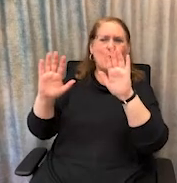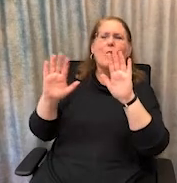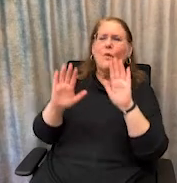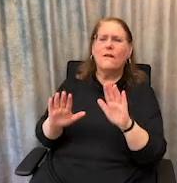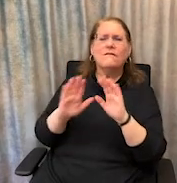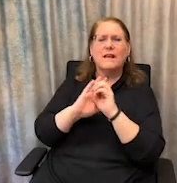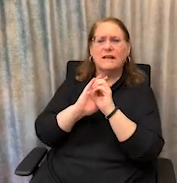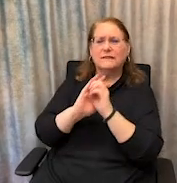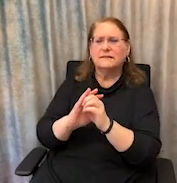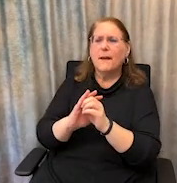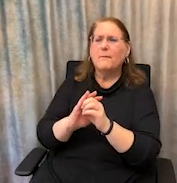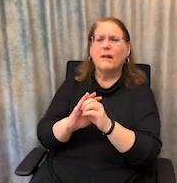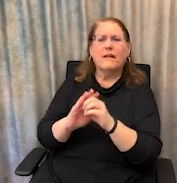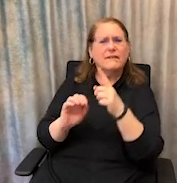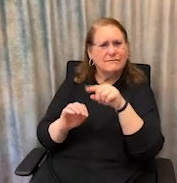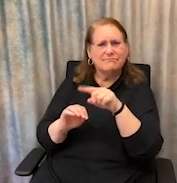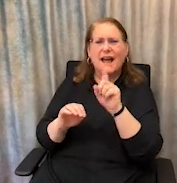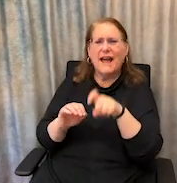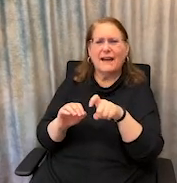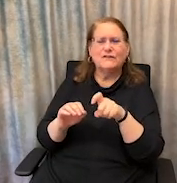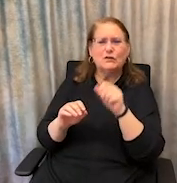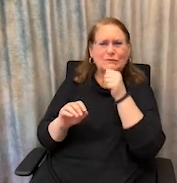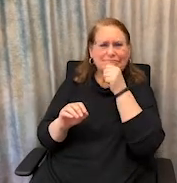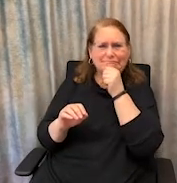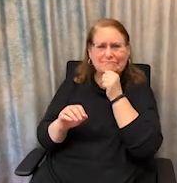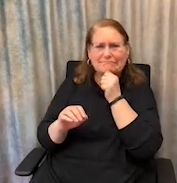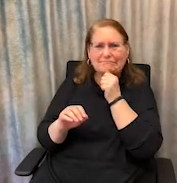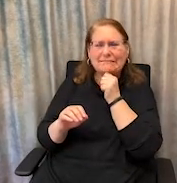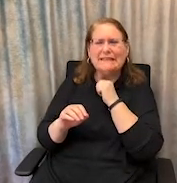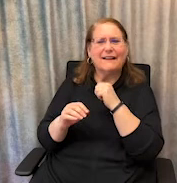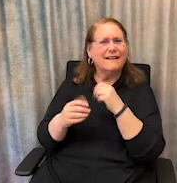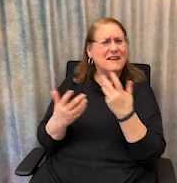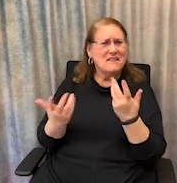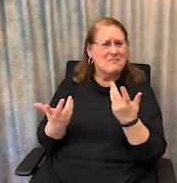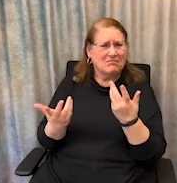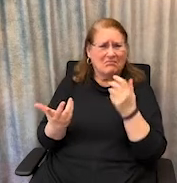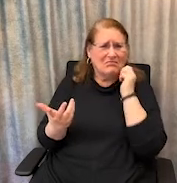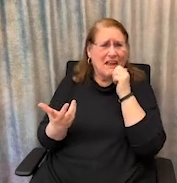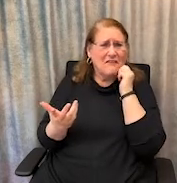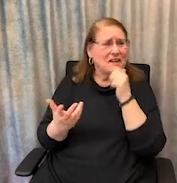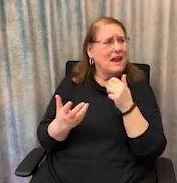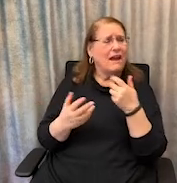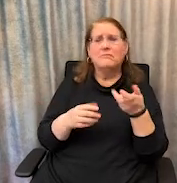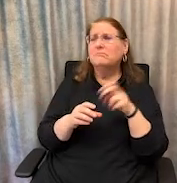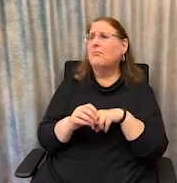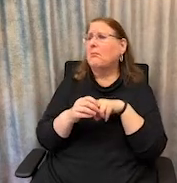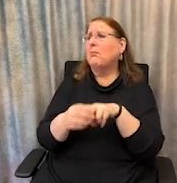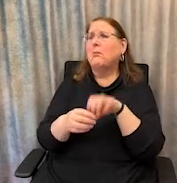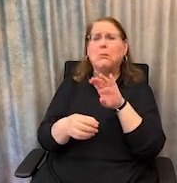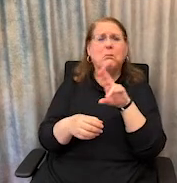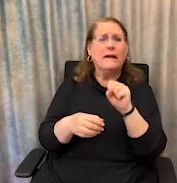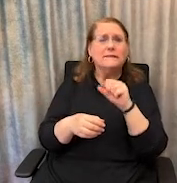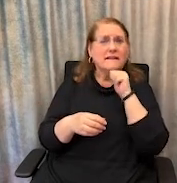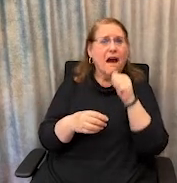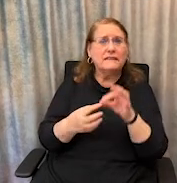great example of having to deal, you know, in such a mundane daily action, like taking the